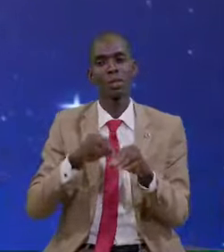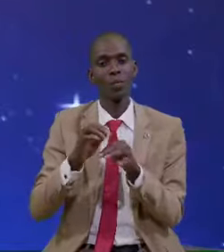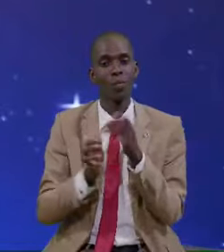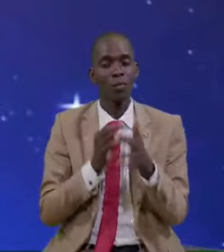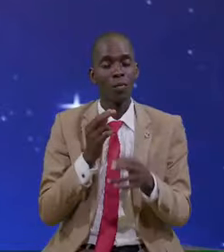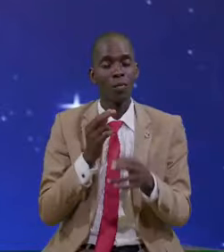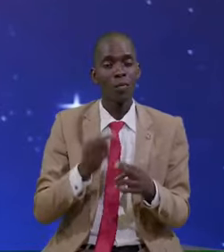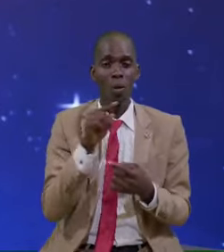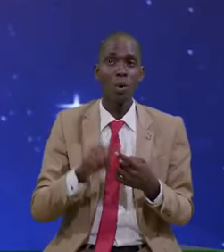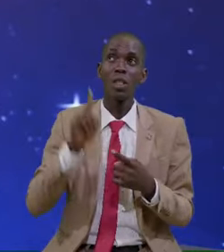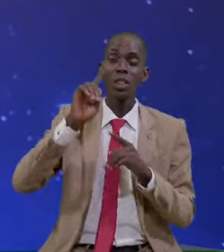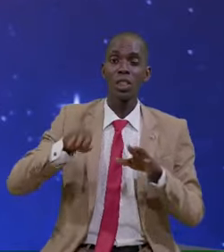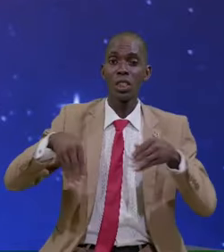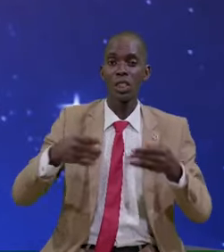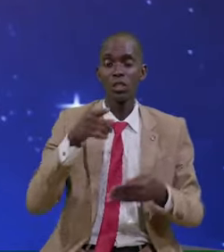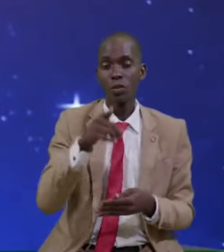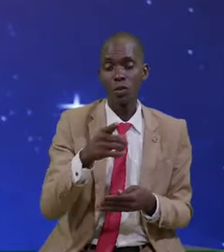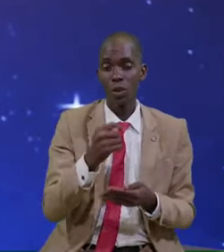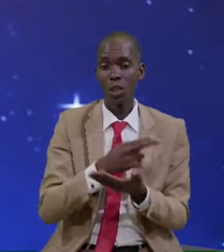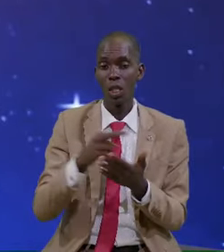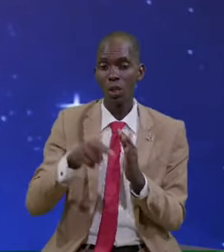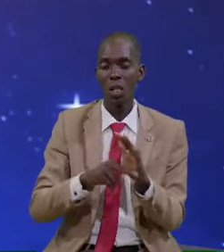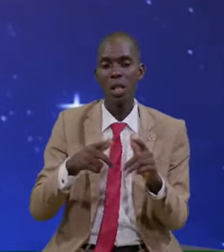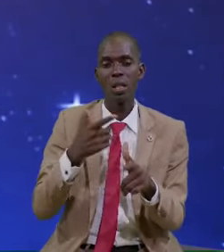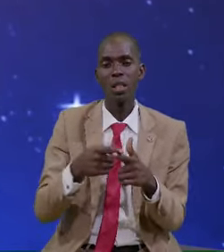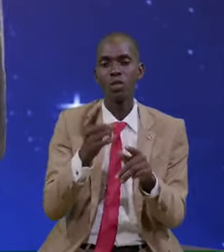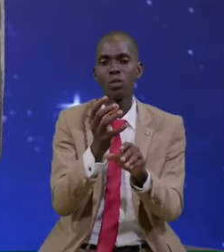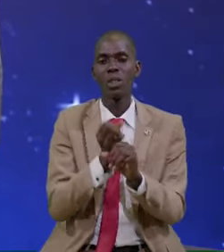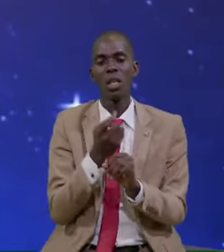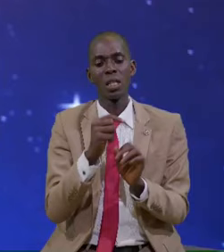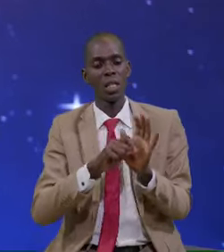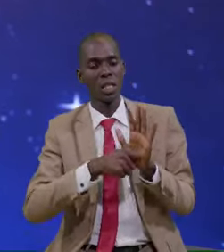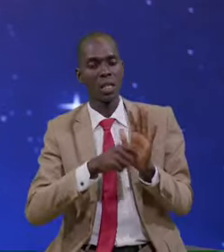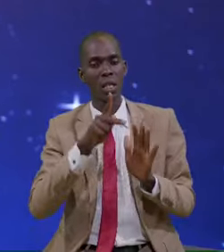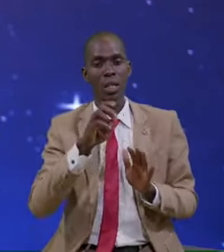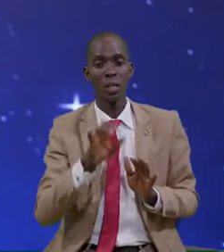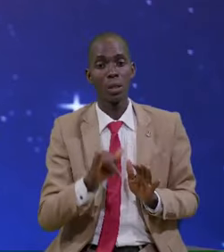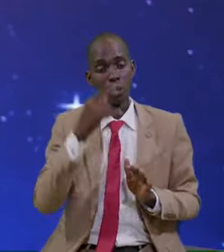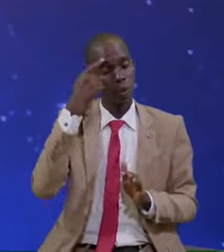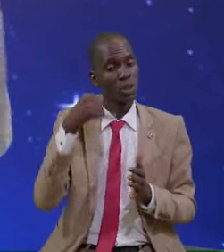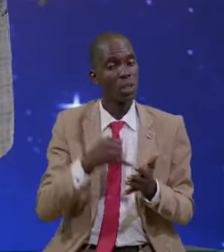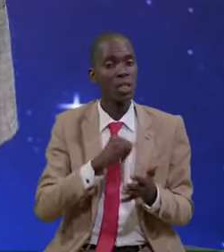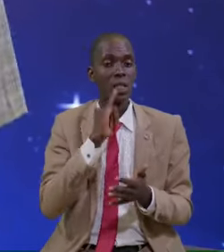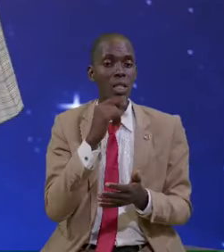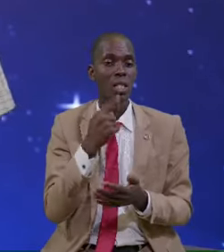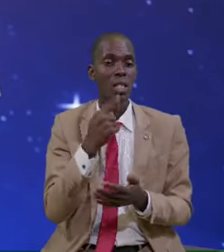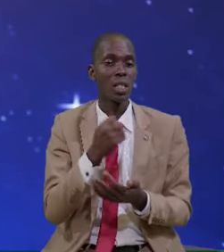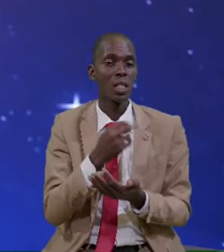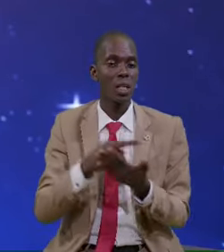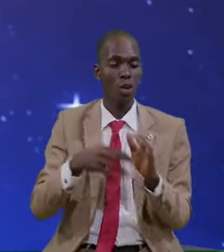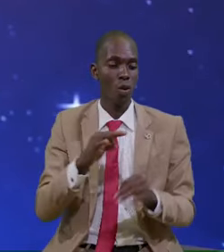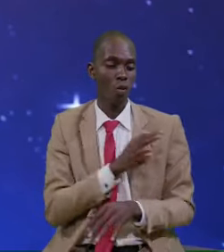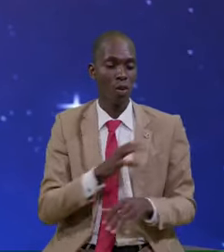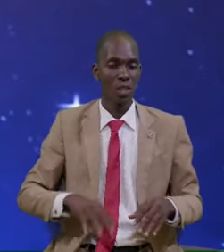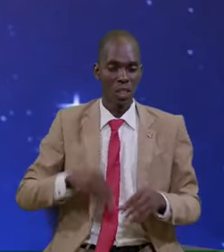have the key, because it's the righteousness of Christ in us that is now the key.